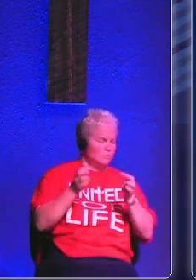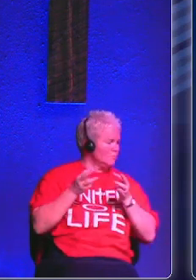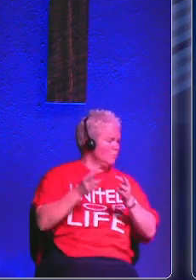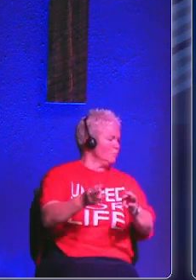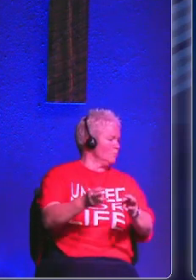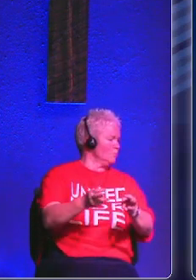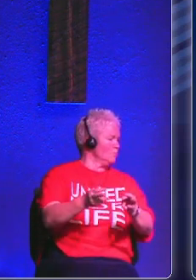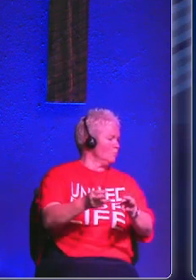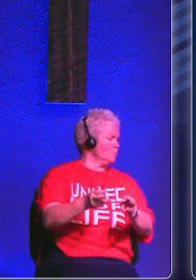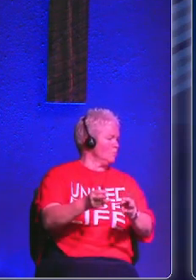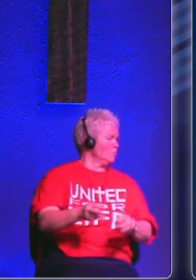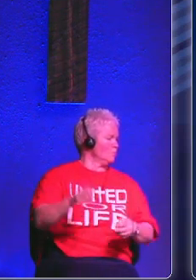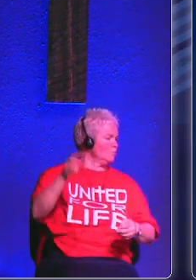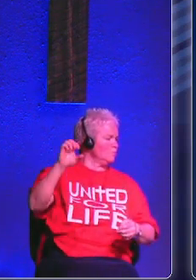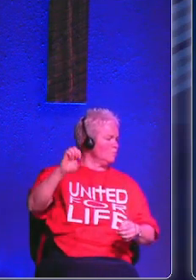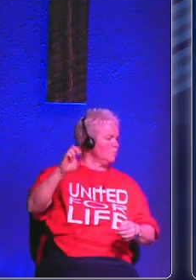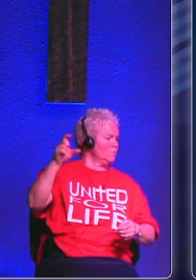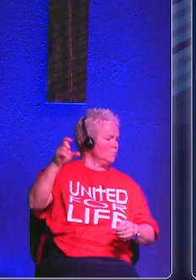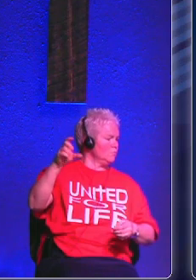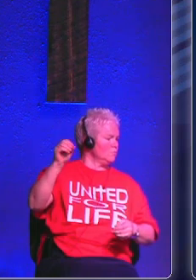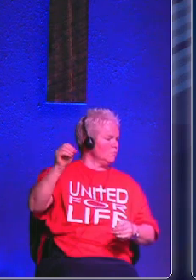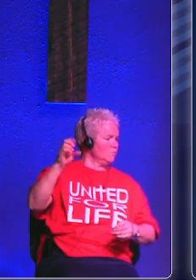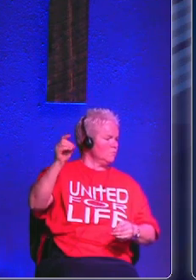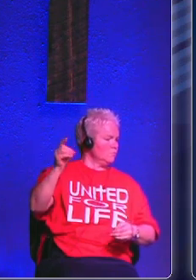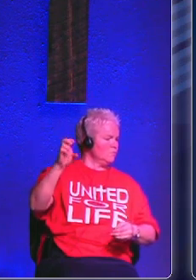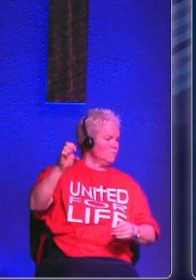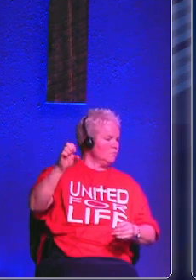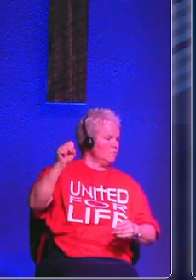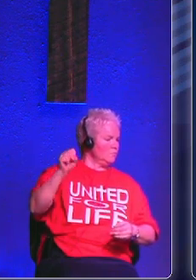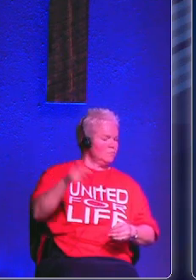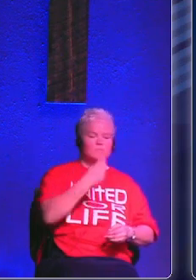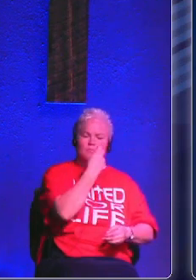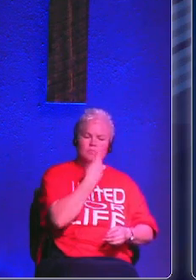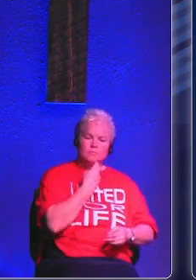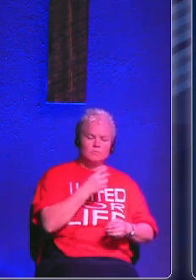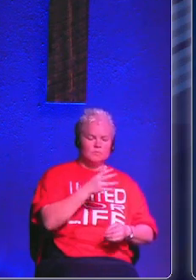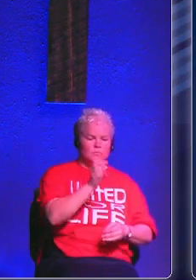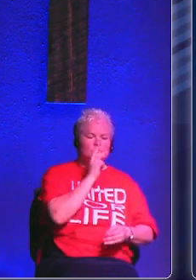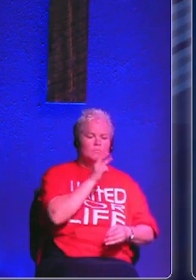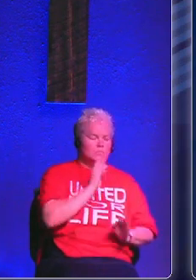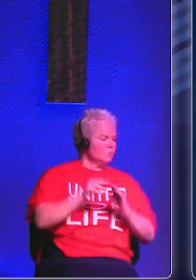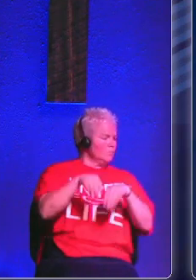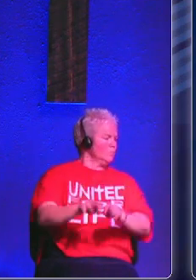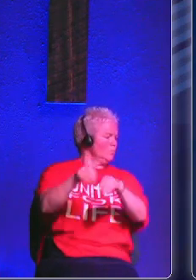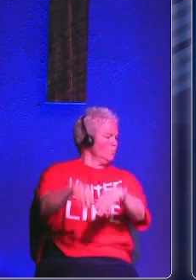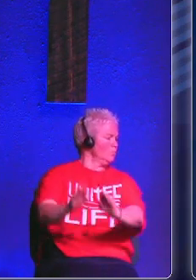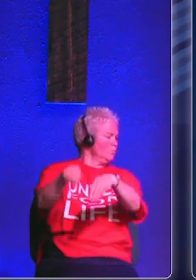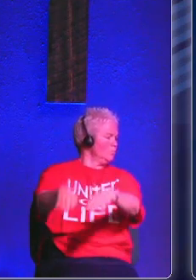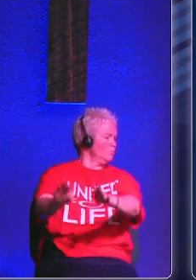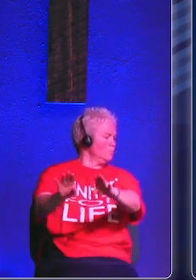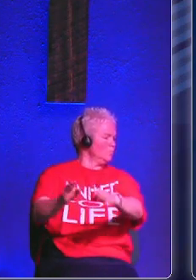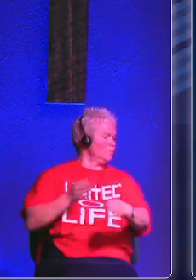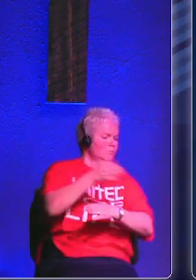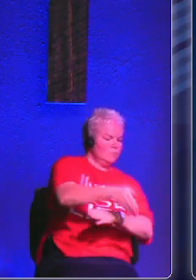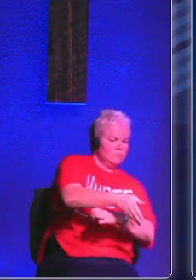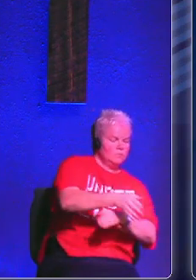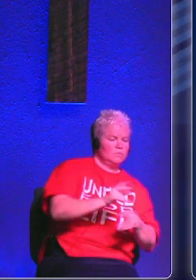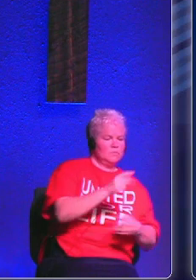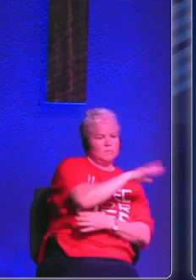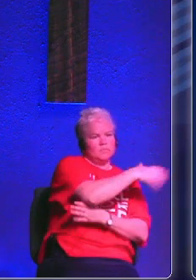way of the Exodus. And there's this cool part in the Red Sea where it parts, right? And then they have to cross through